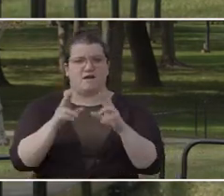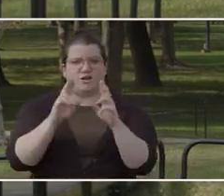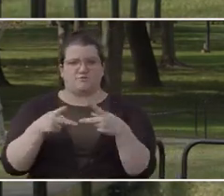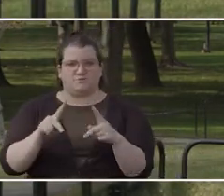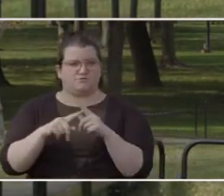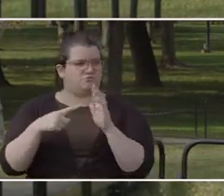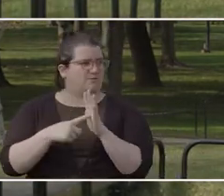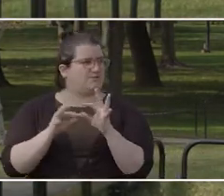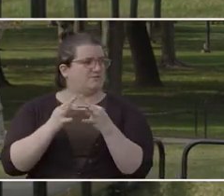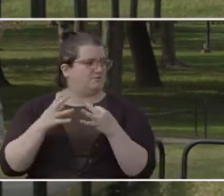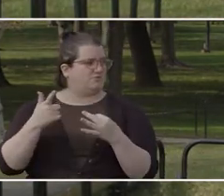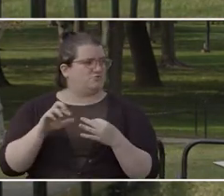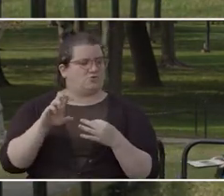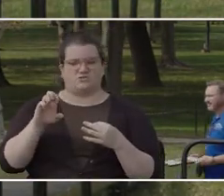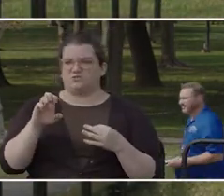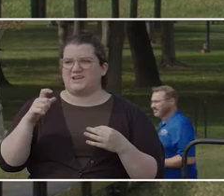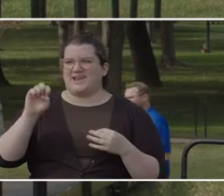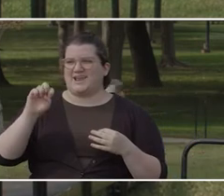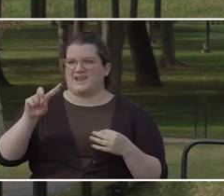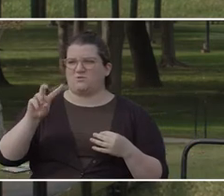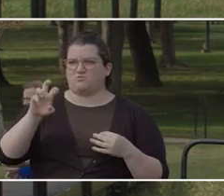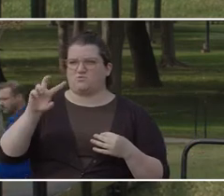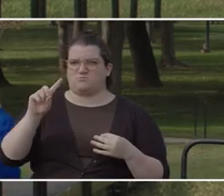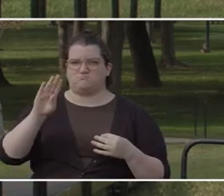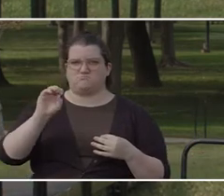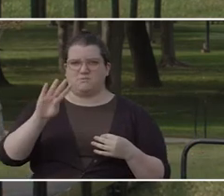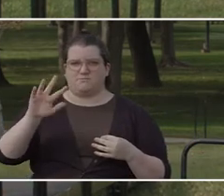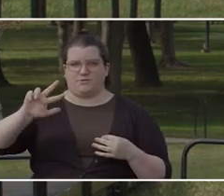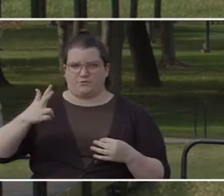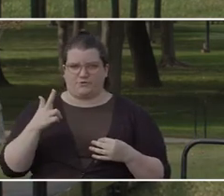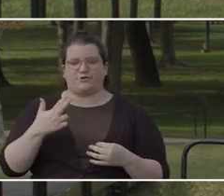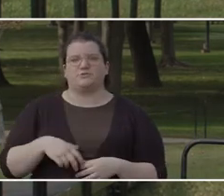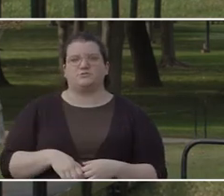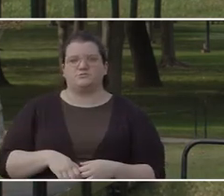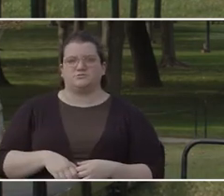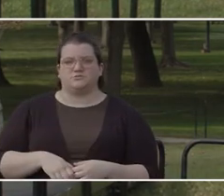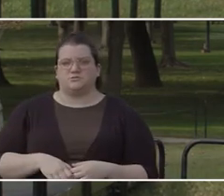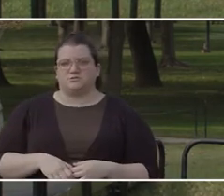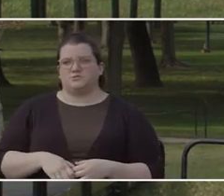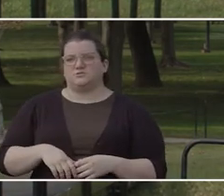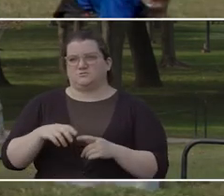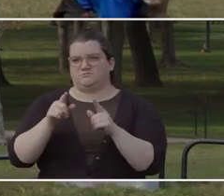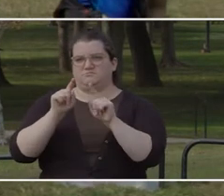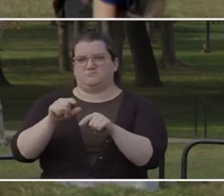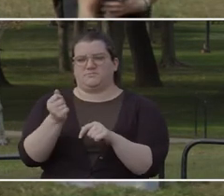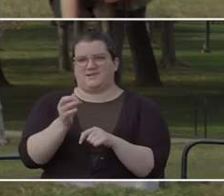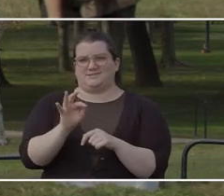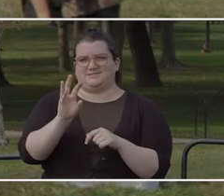to represent the family of George Edward Bob III, U.S. Navy, 1967 and 1970.